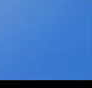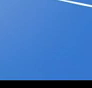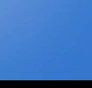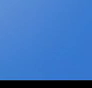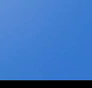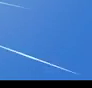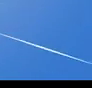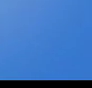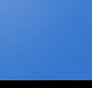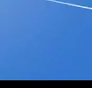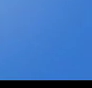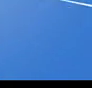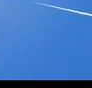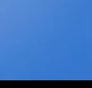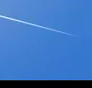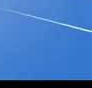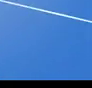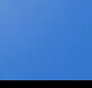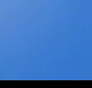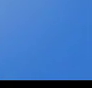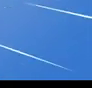come and study with Tanzania Institute of Education.